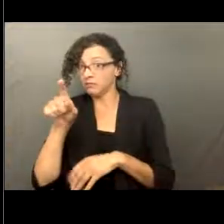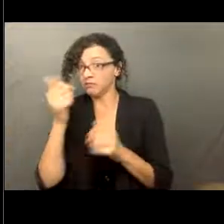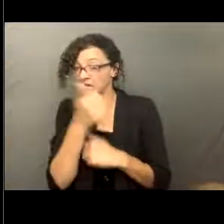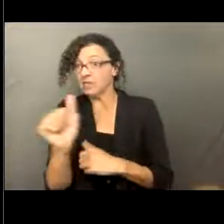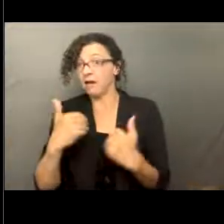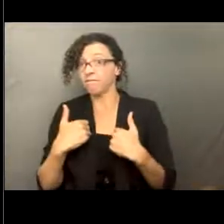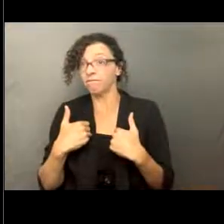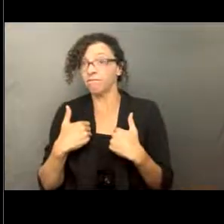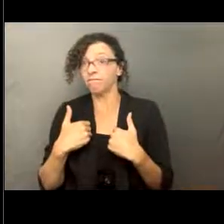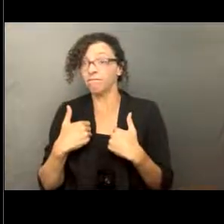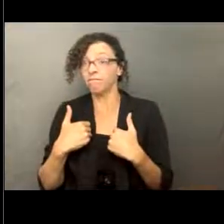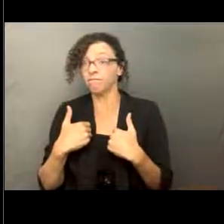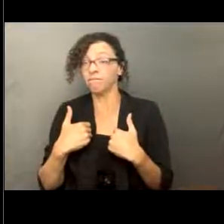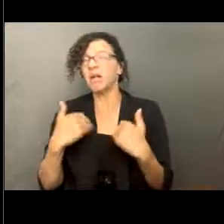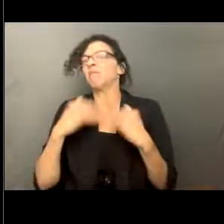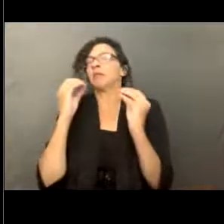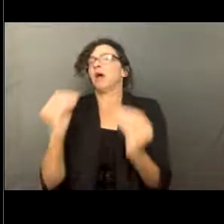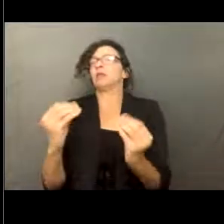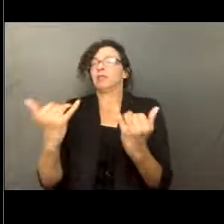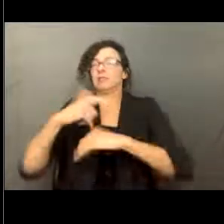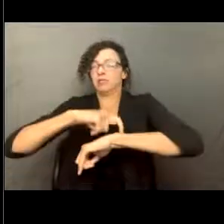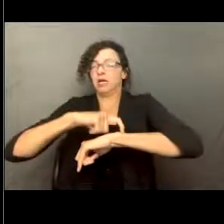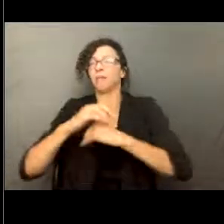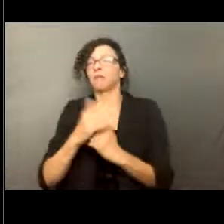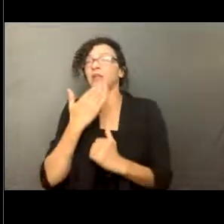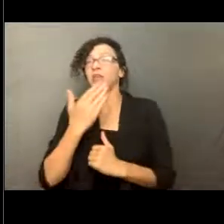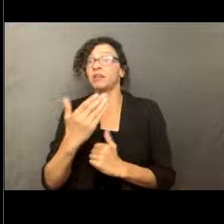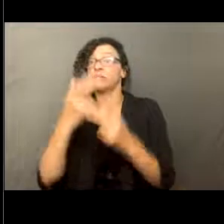We have no public comment at this time. Thank you. Roll call vote.